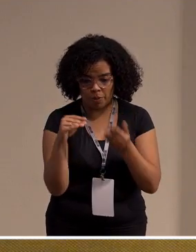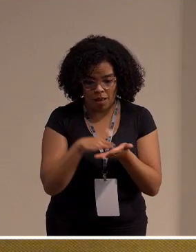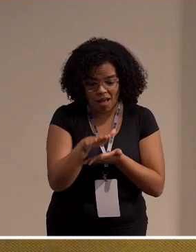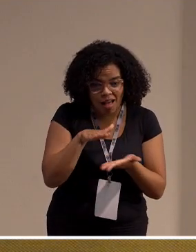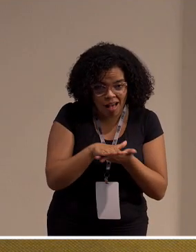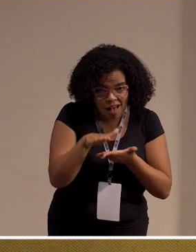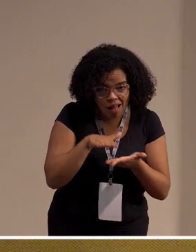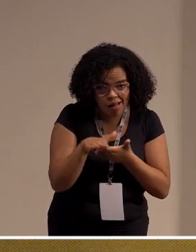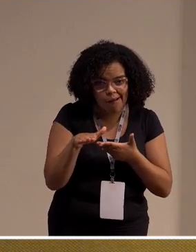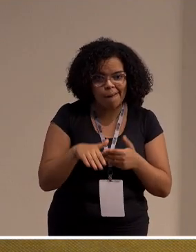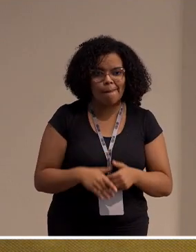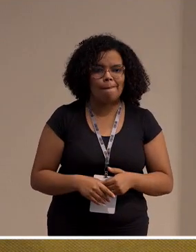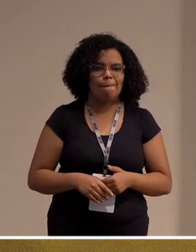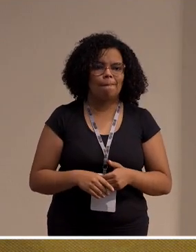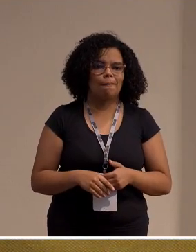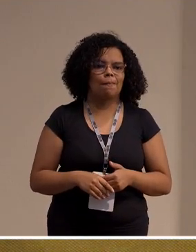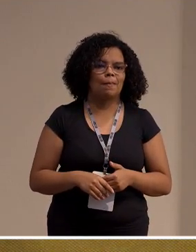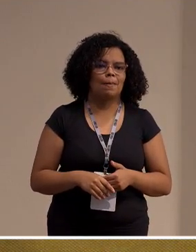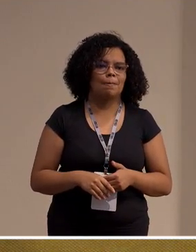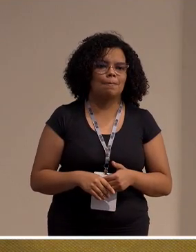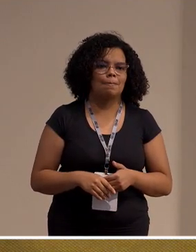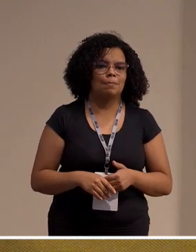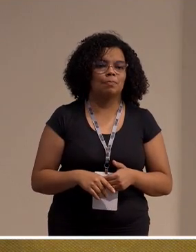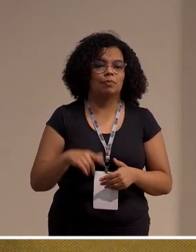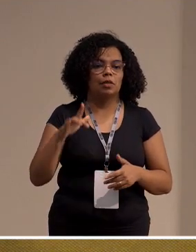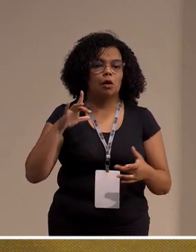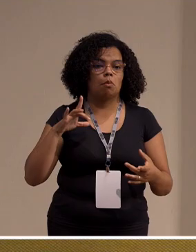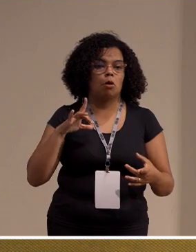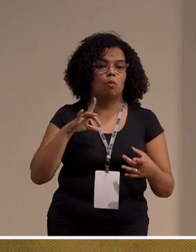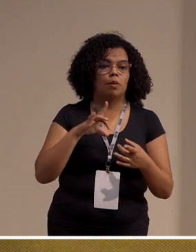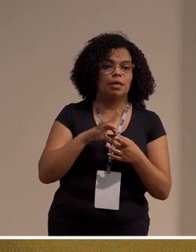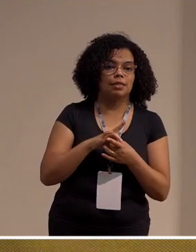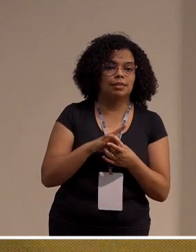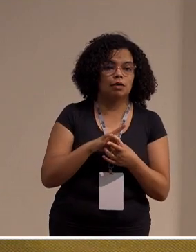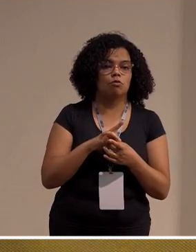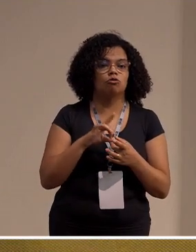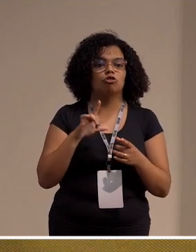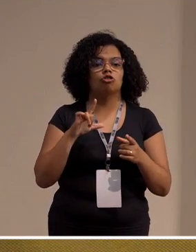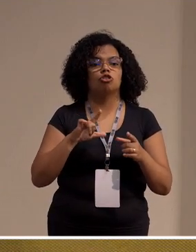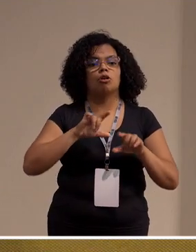And it's a combination of circumstances, right? It's money,